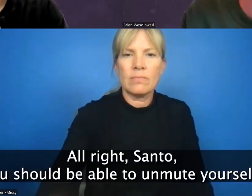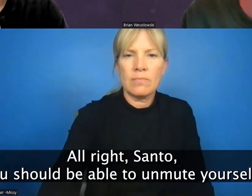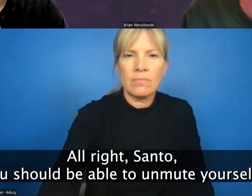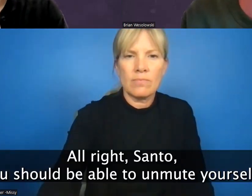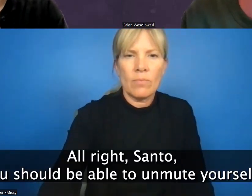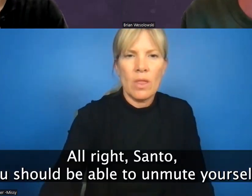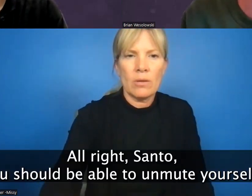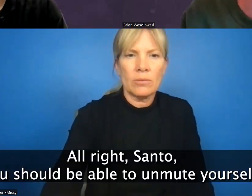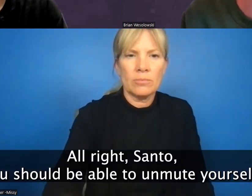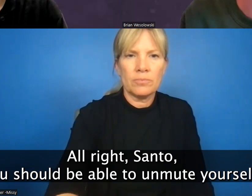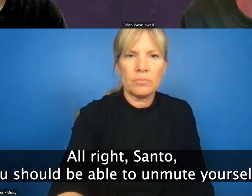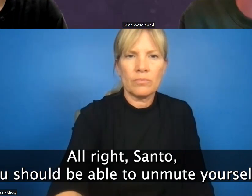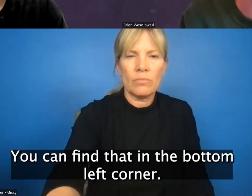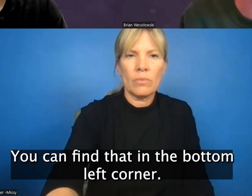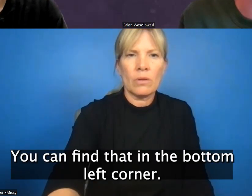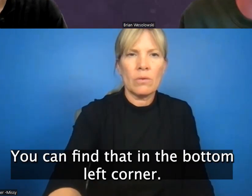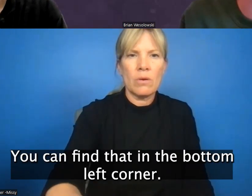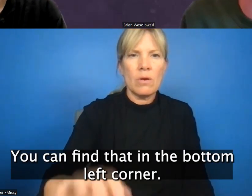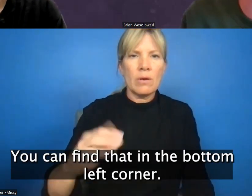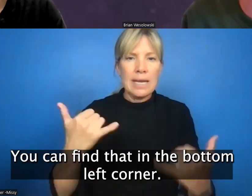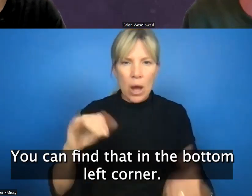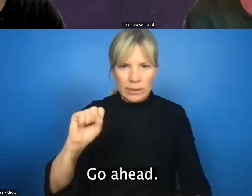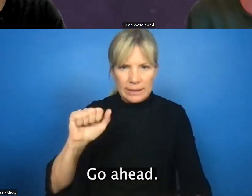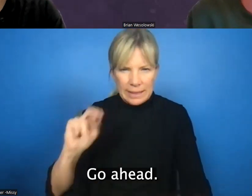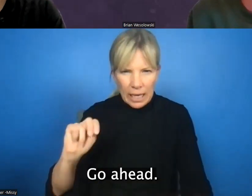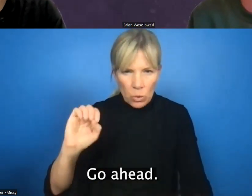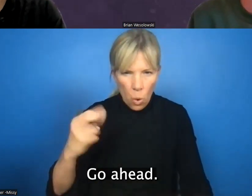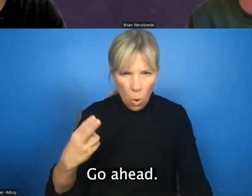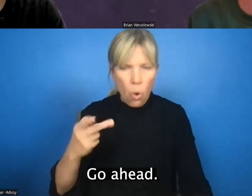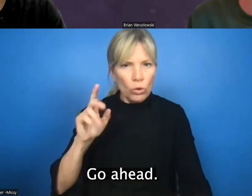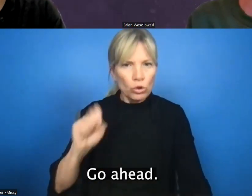All right, San O, you should be able to unmute yourself. You can find that in the bottom left corner. Go